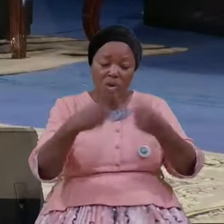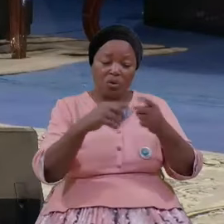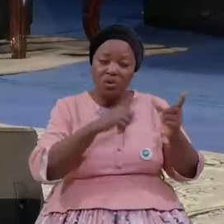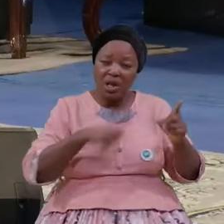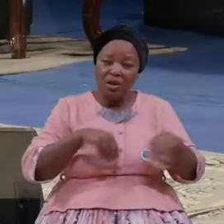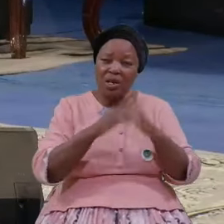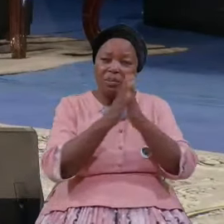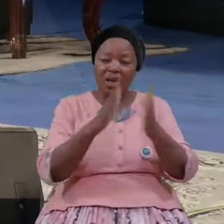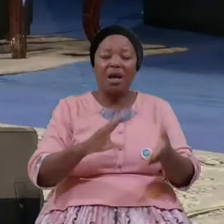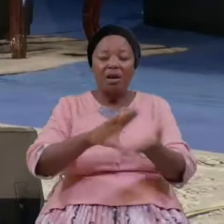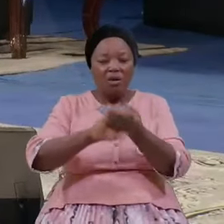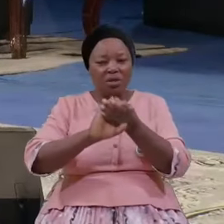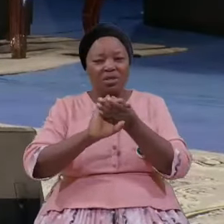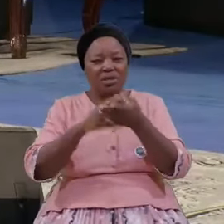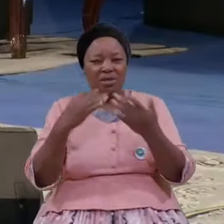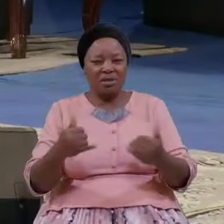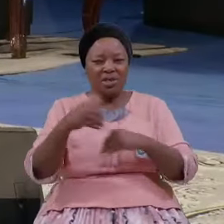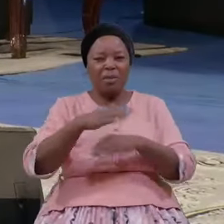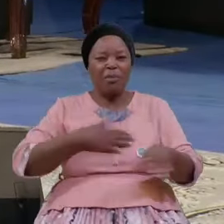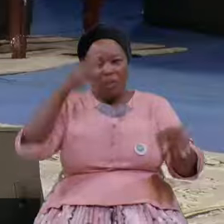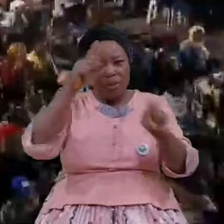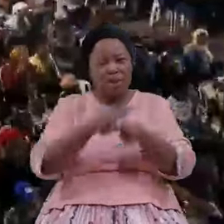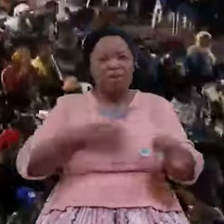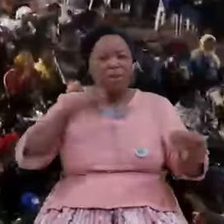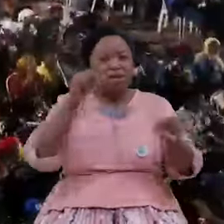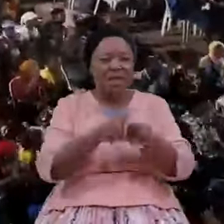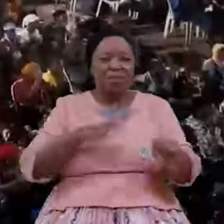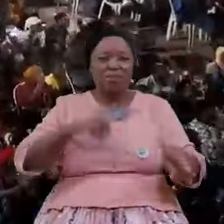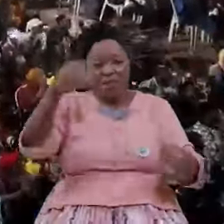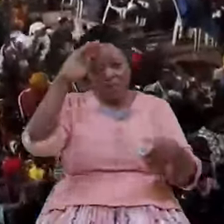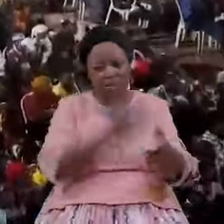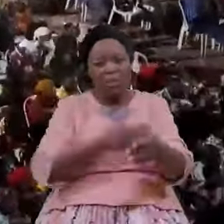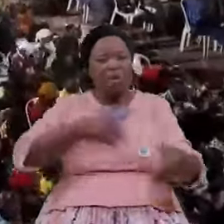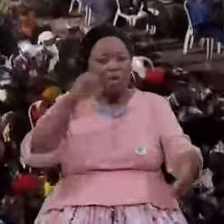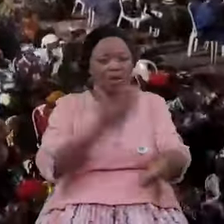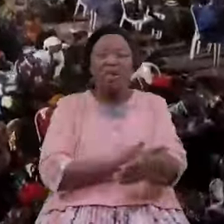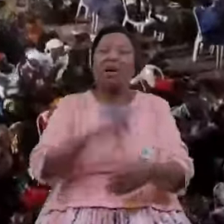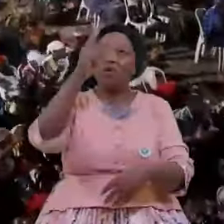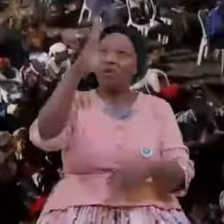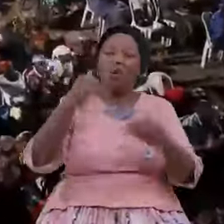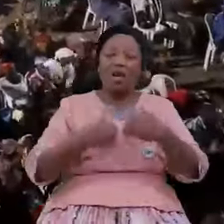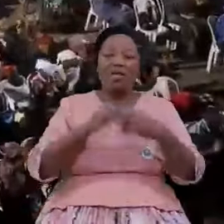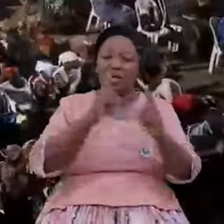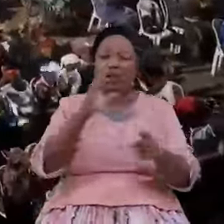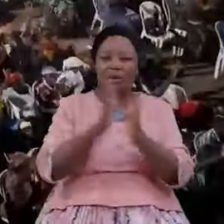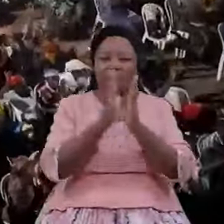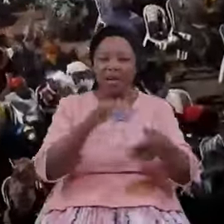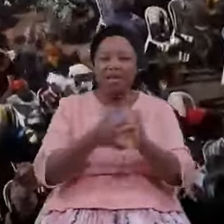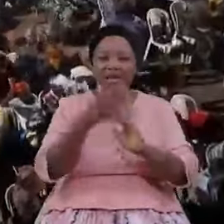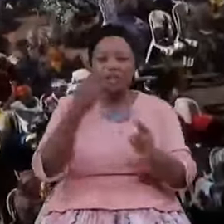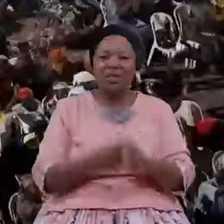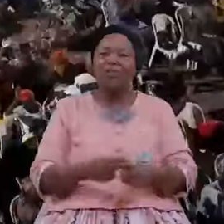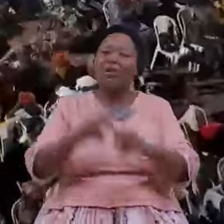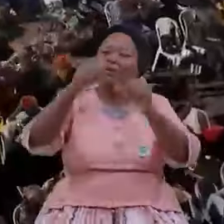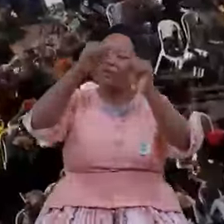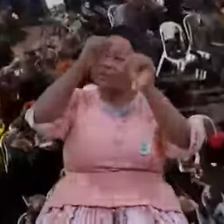congratulations tonight, my brother, my sister, my son, my daughter. God has answered your prayer. Father, I